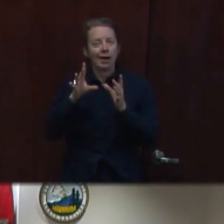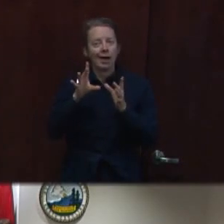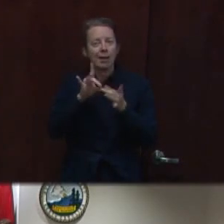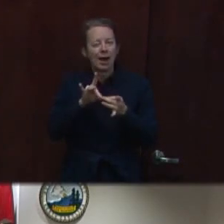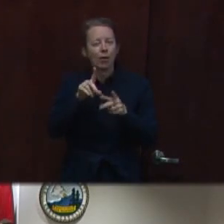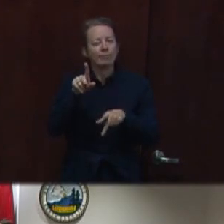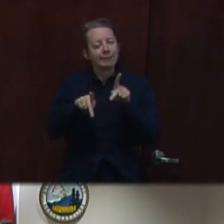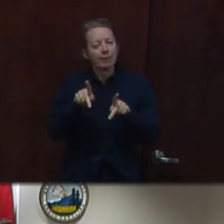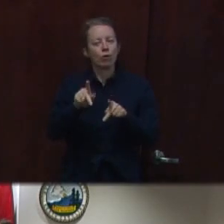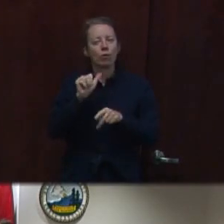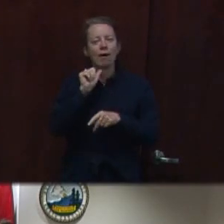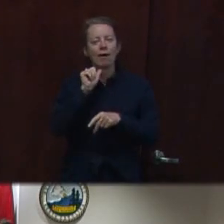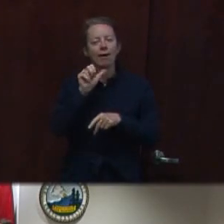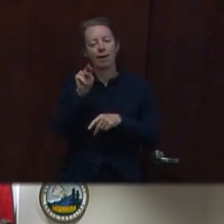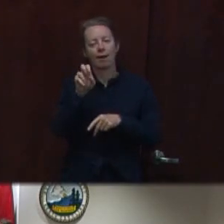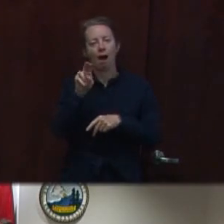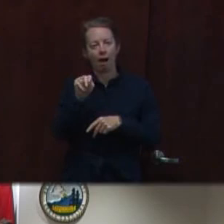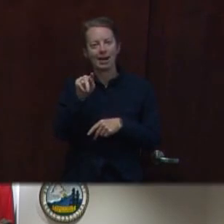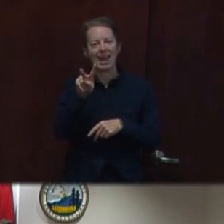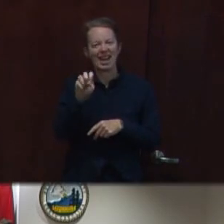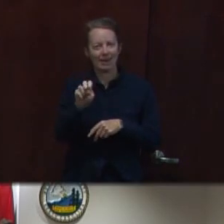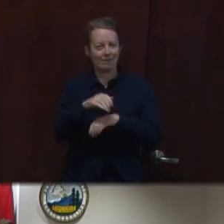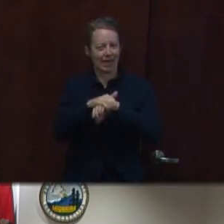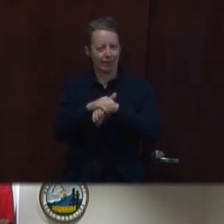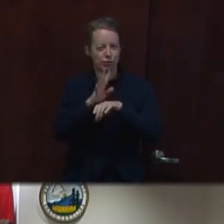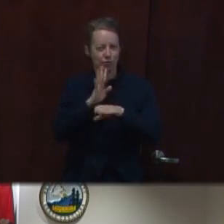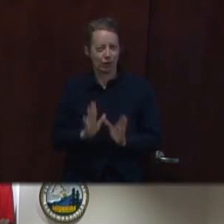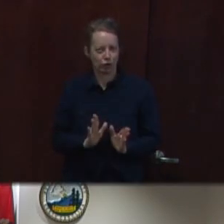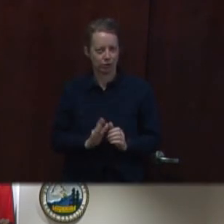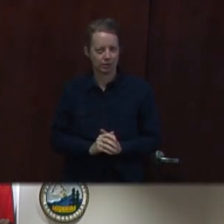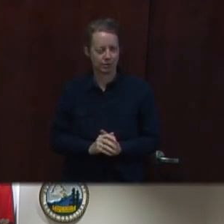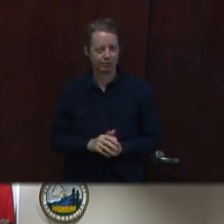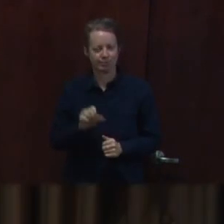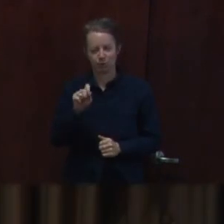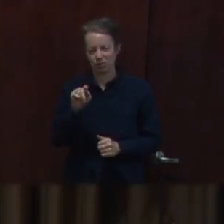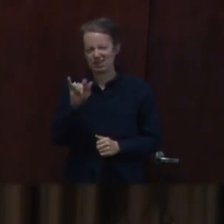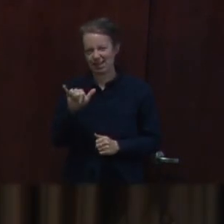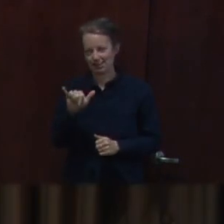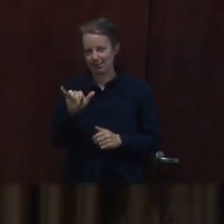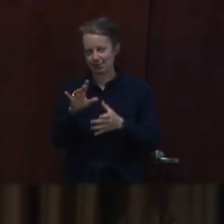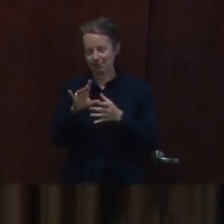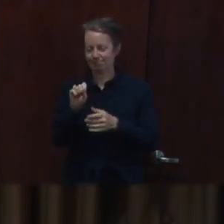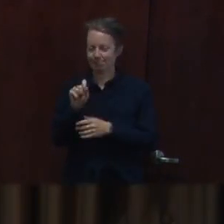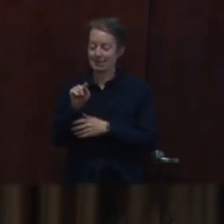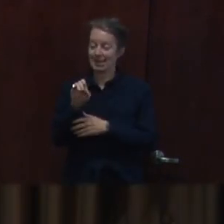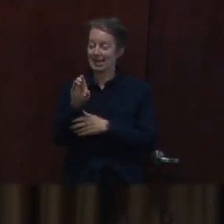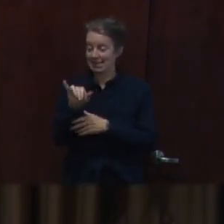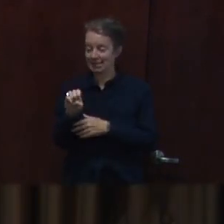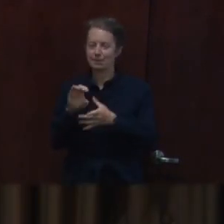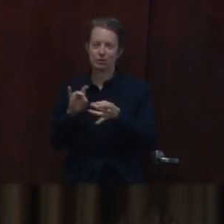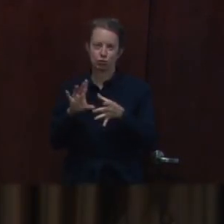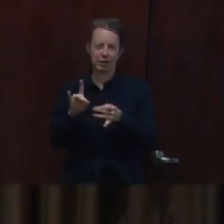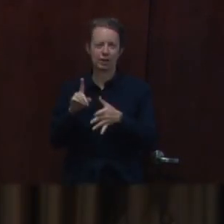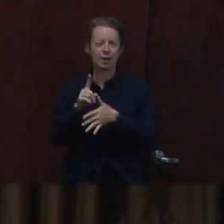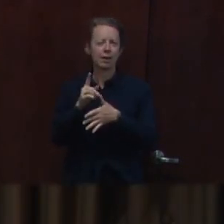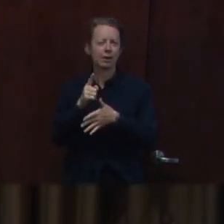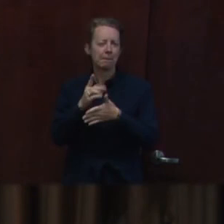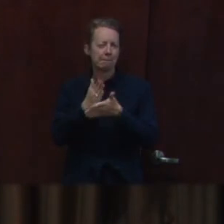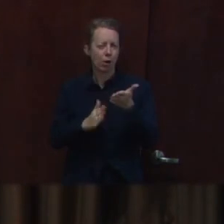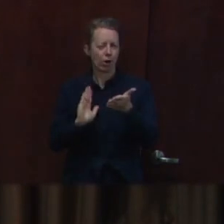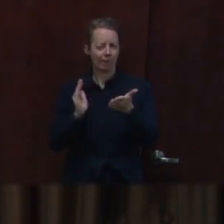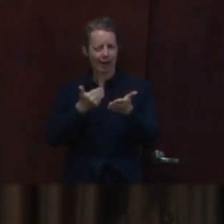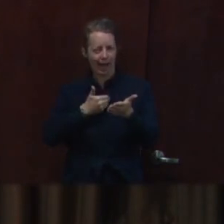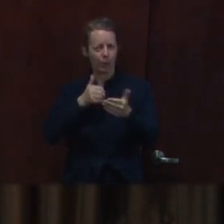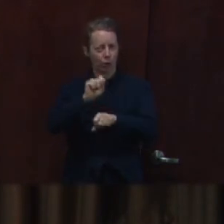speakers? And so part of what we've done throughout the entire COVID response is to work through those community